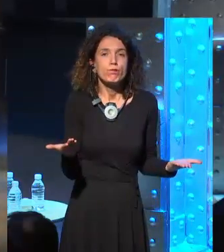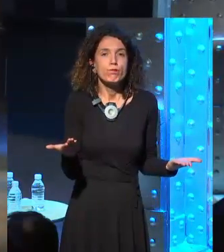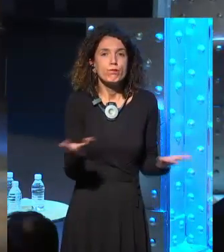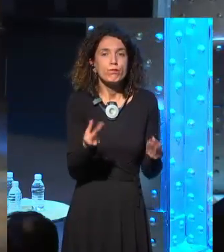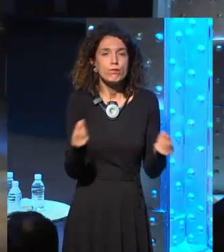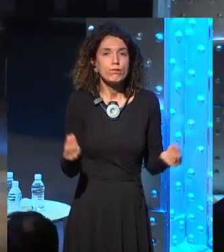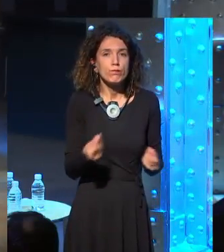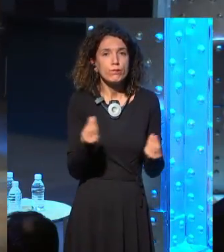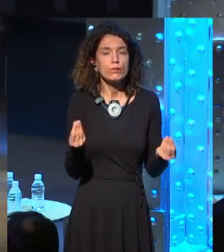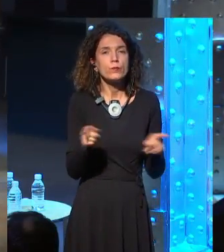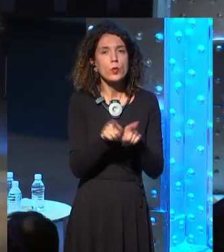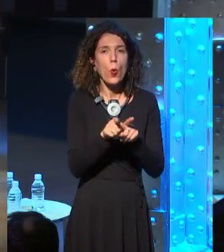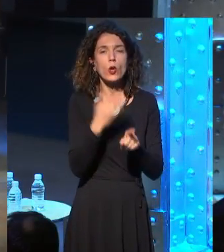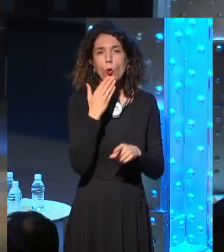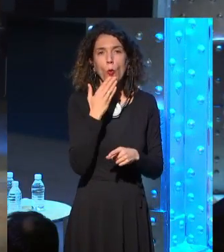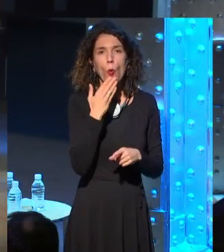vast and varied,